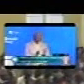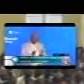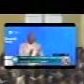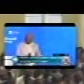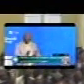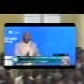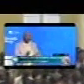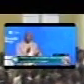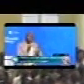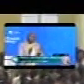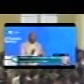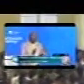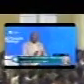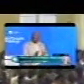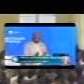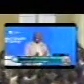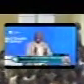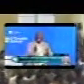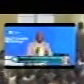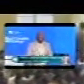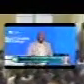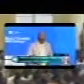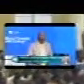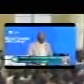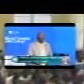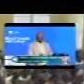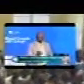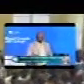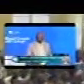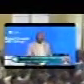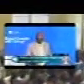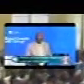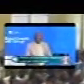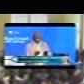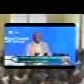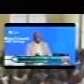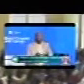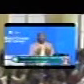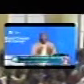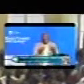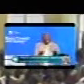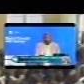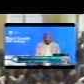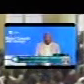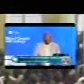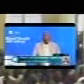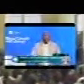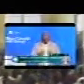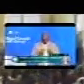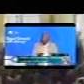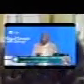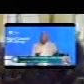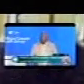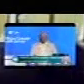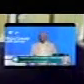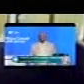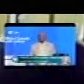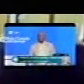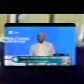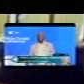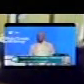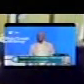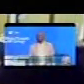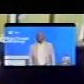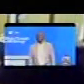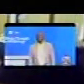No, not so much as about the door. And you preach the word unto them.